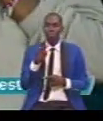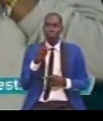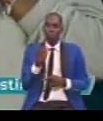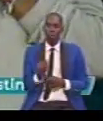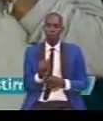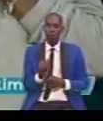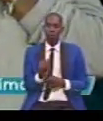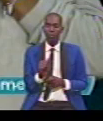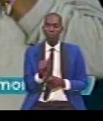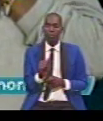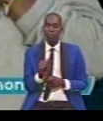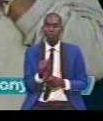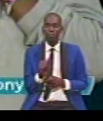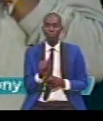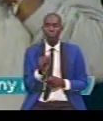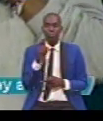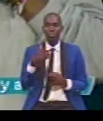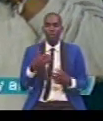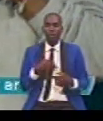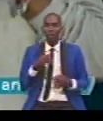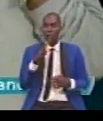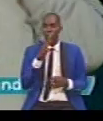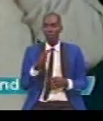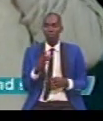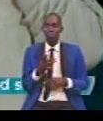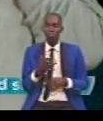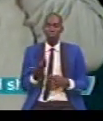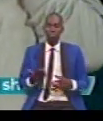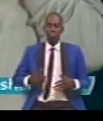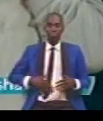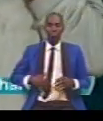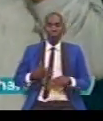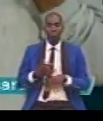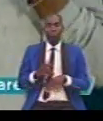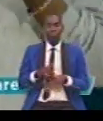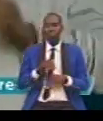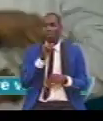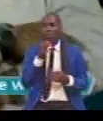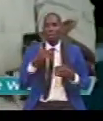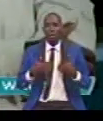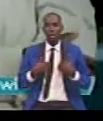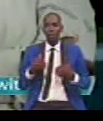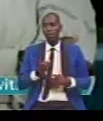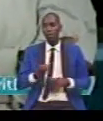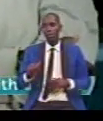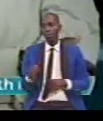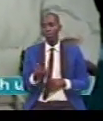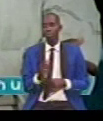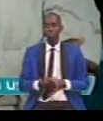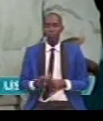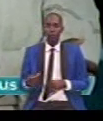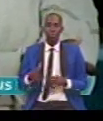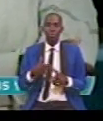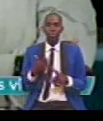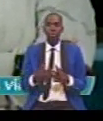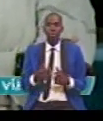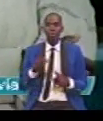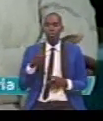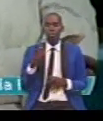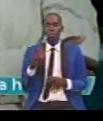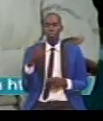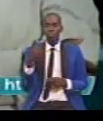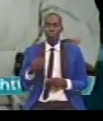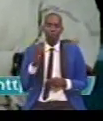She had been barren. She was not having any children. Then one of the